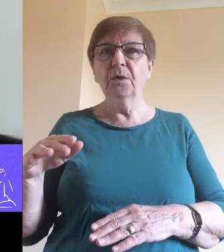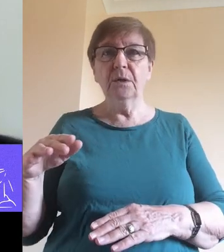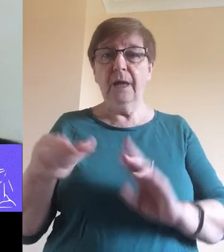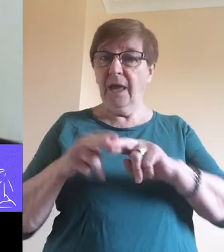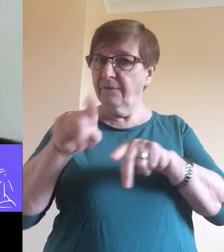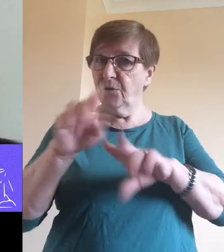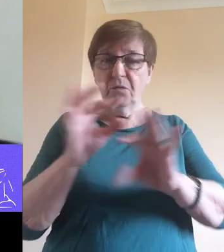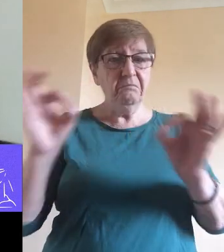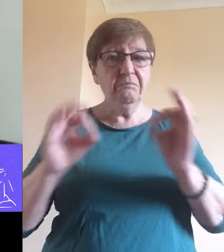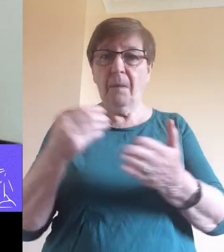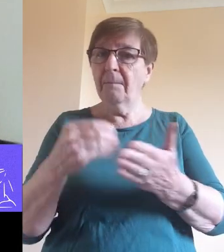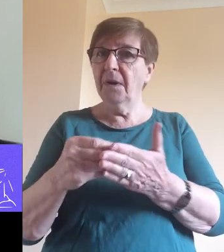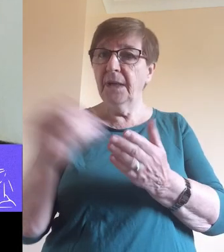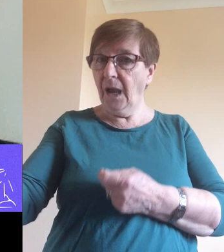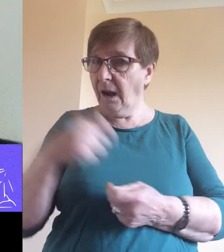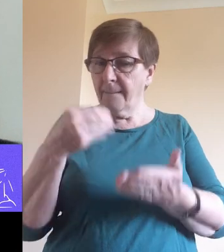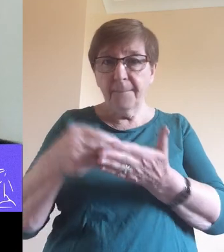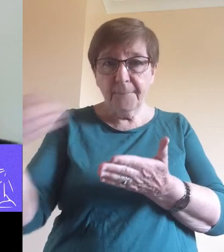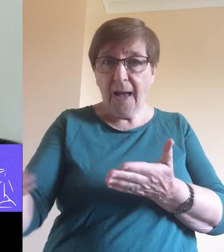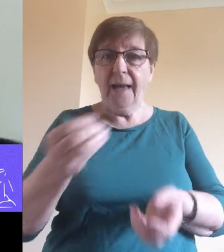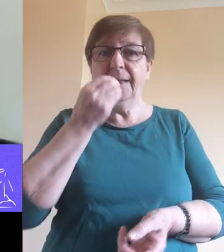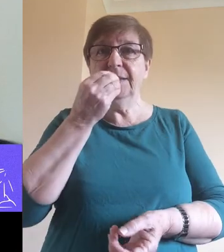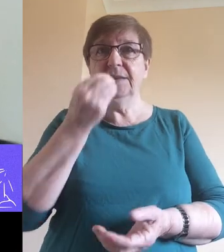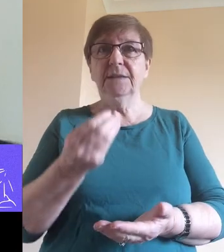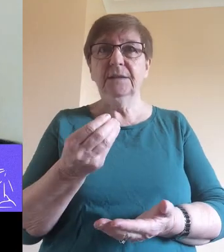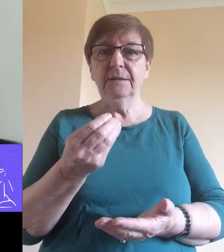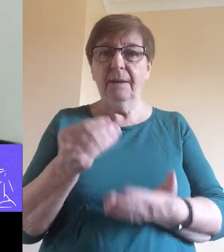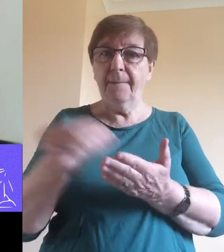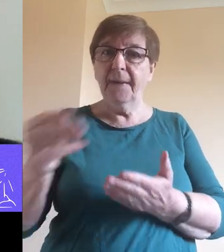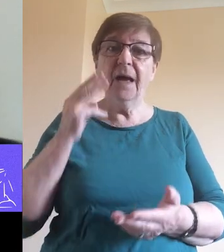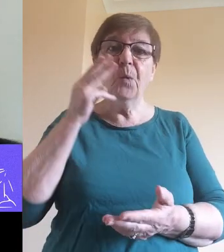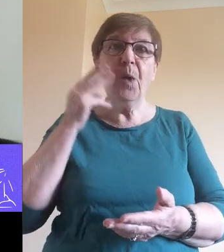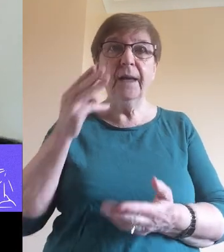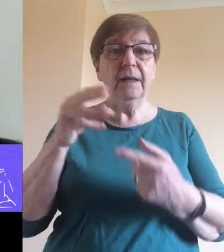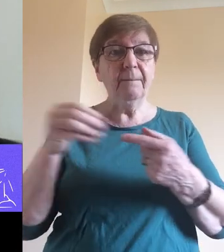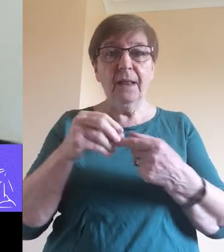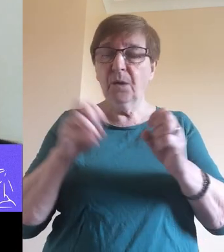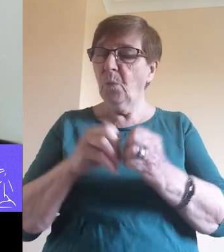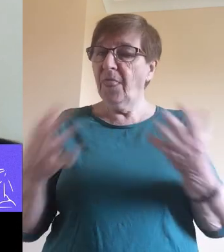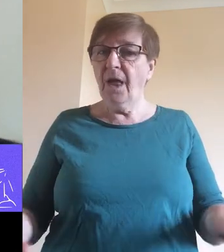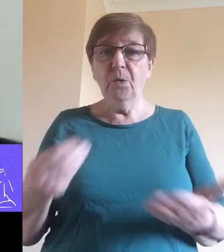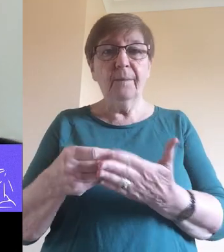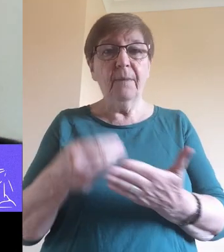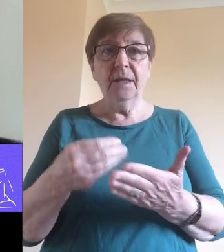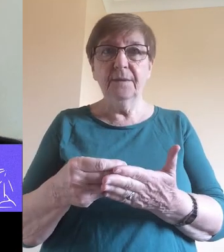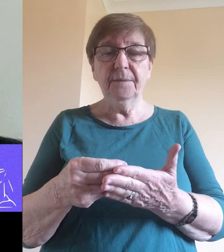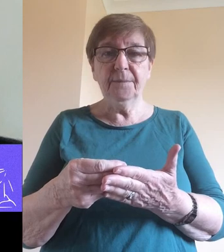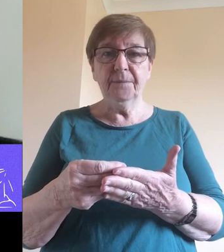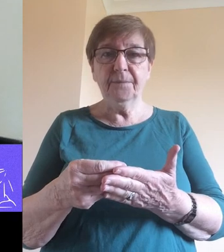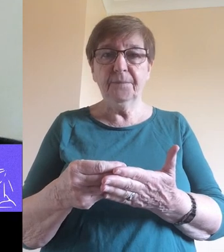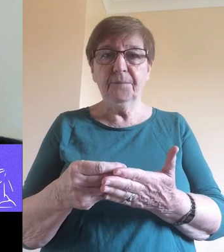money, come, buy and eat. Come, buy wine and milk without money and without cost.